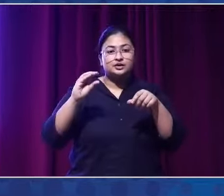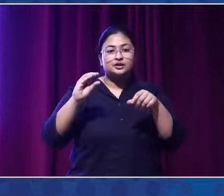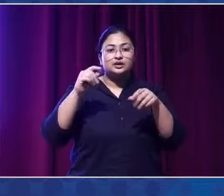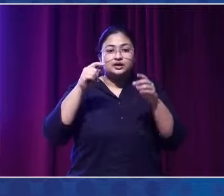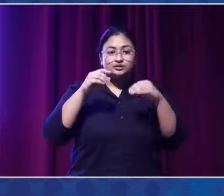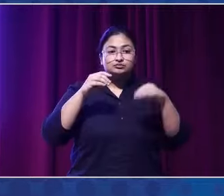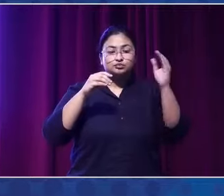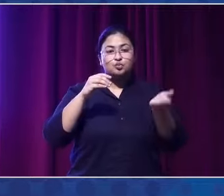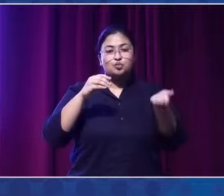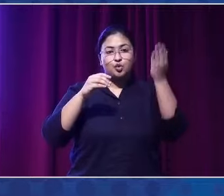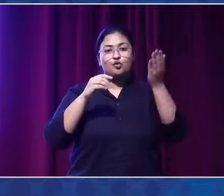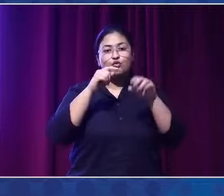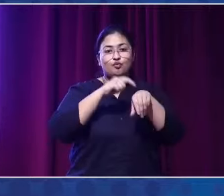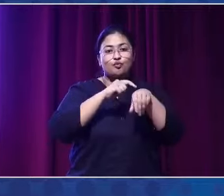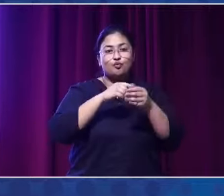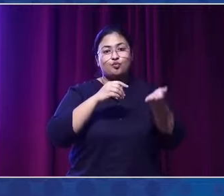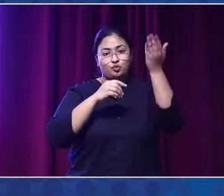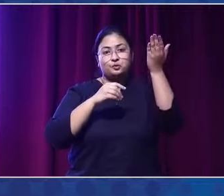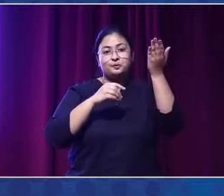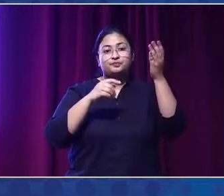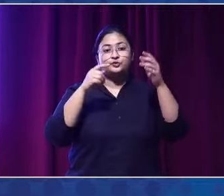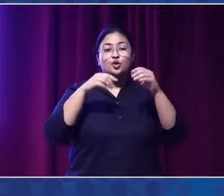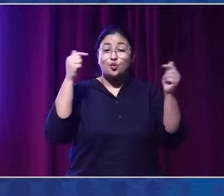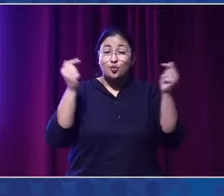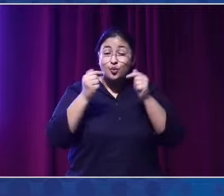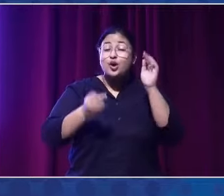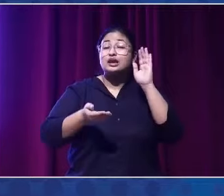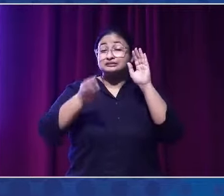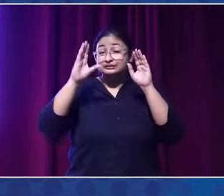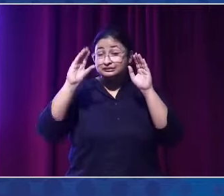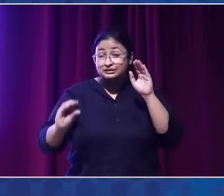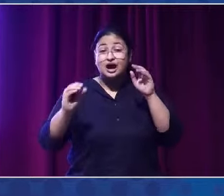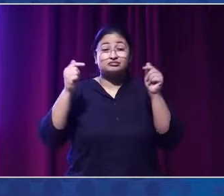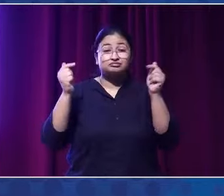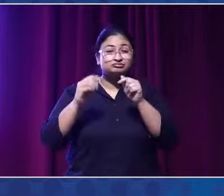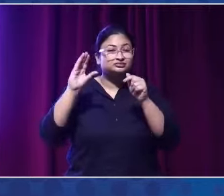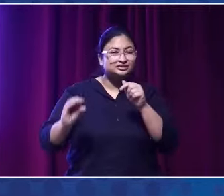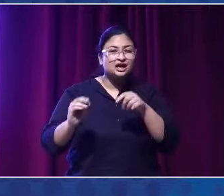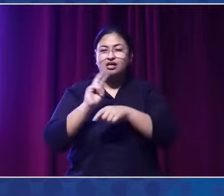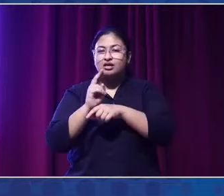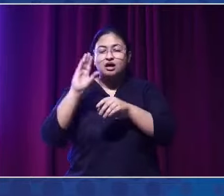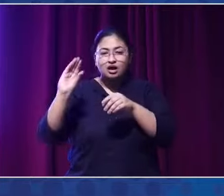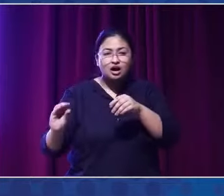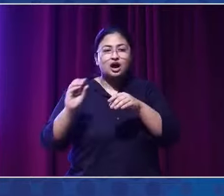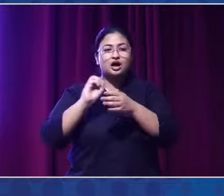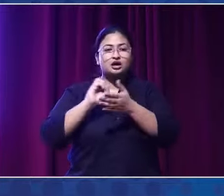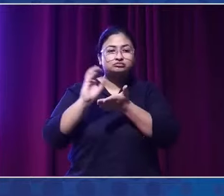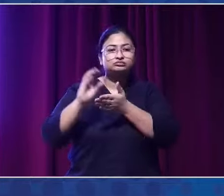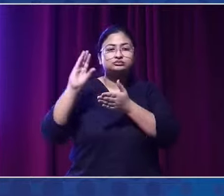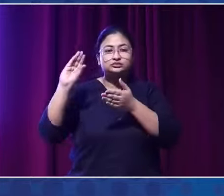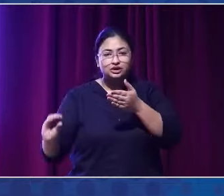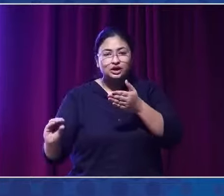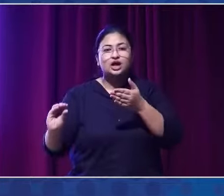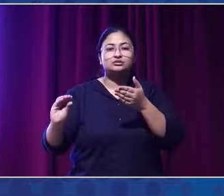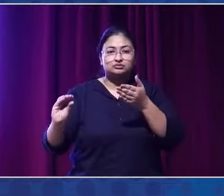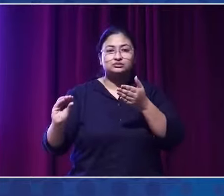this to say, repolls kam hue, violence kam hui, clutter kam hua, inducements kam hue, ER related complaints nahi hui,